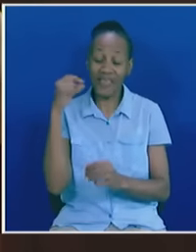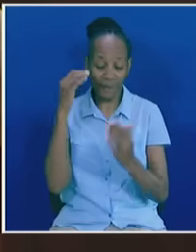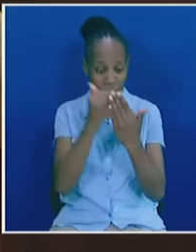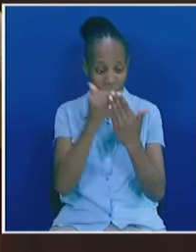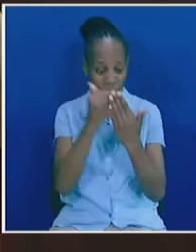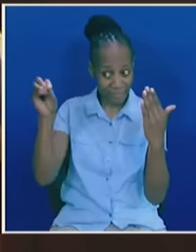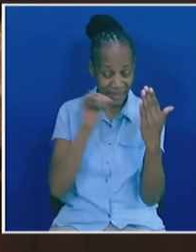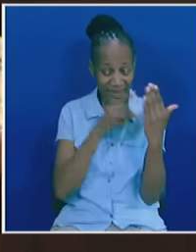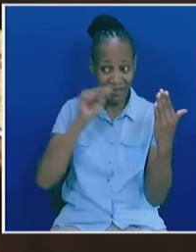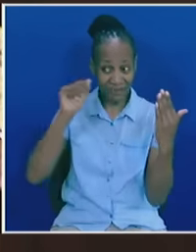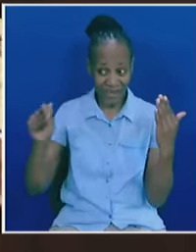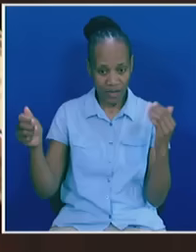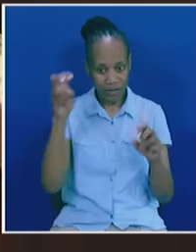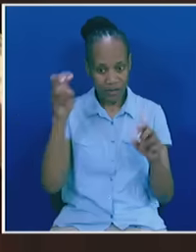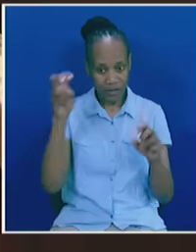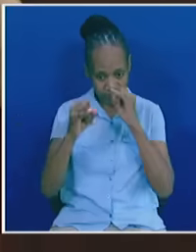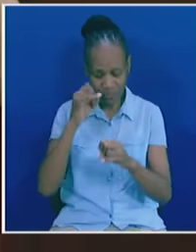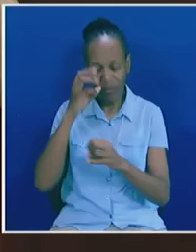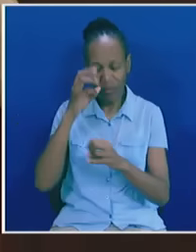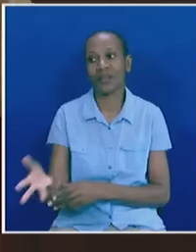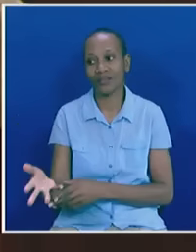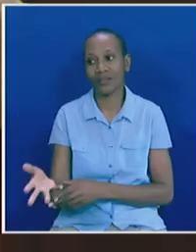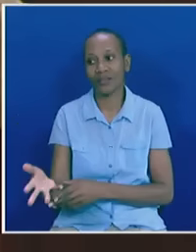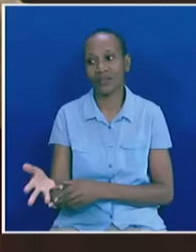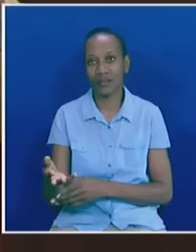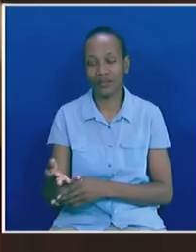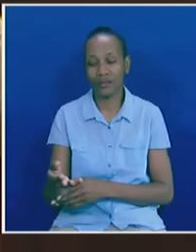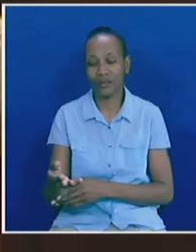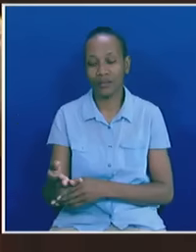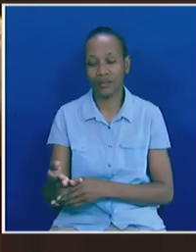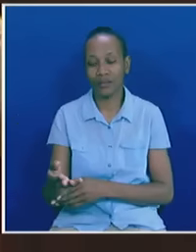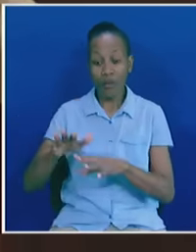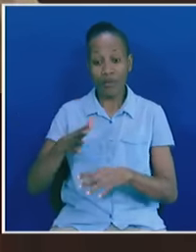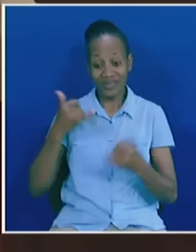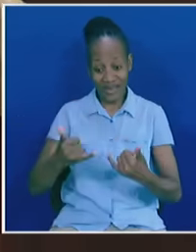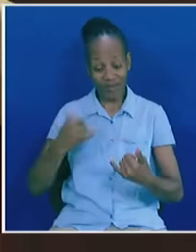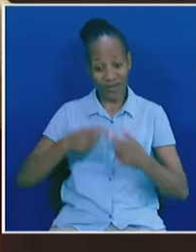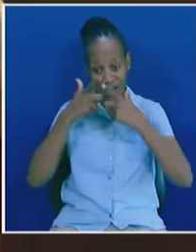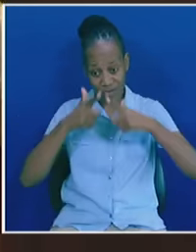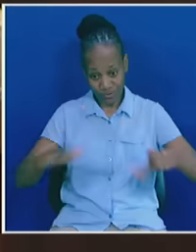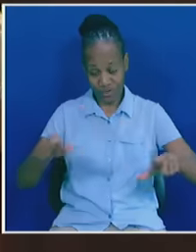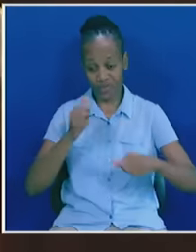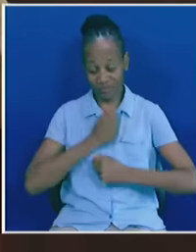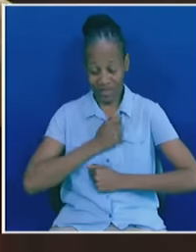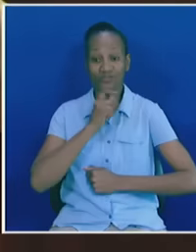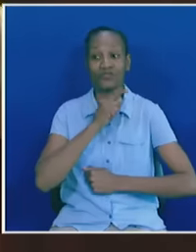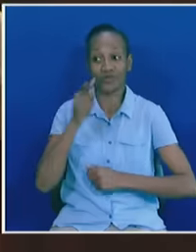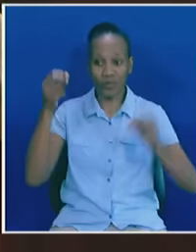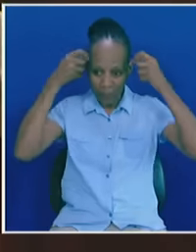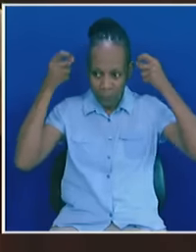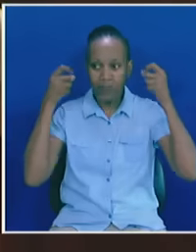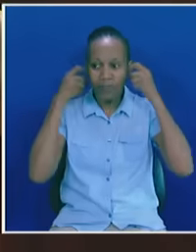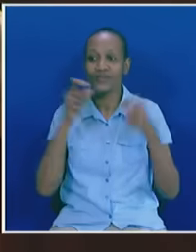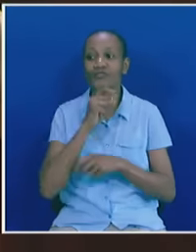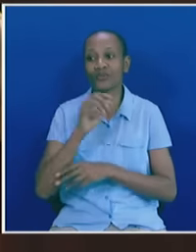And enye into, faka nama-earphones ngikhona ungizwa kuhle ngifuna ukukhuluma isikhethu. Enye into,